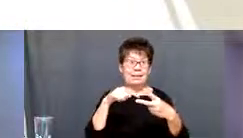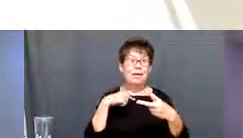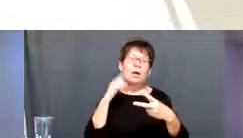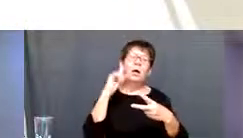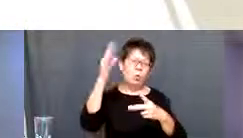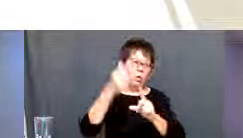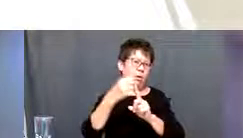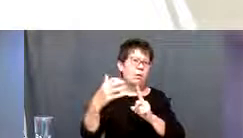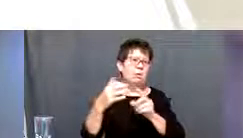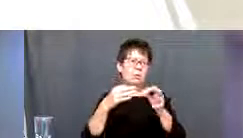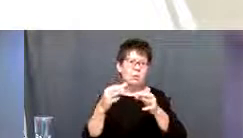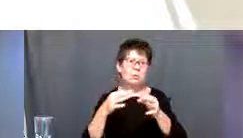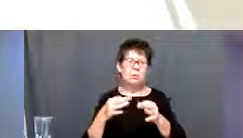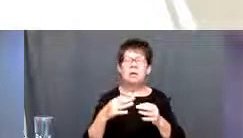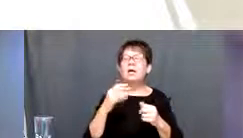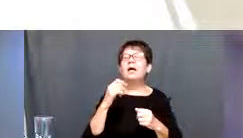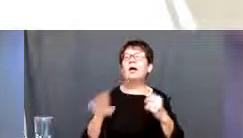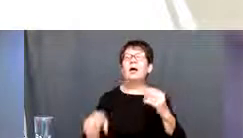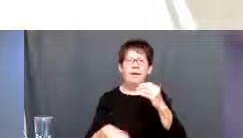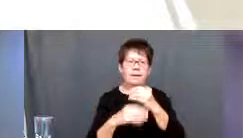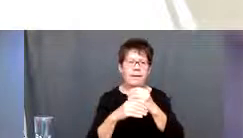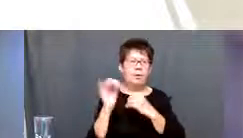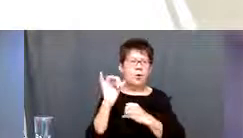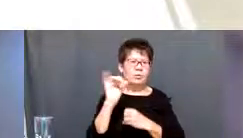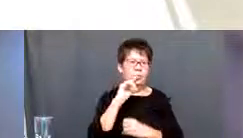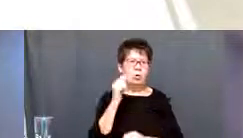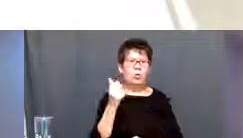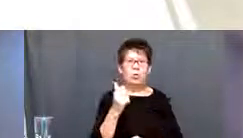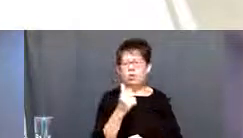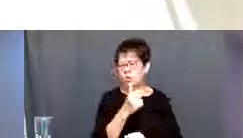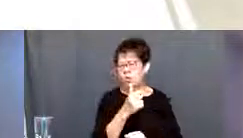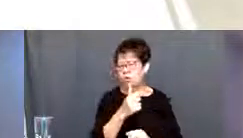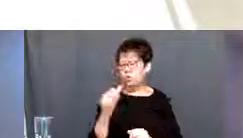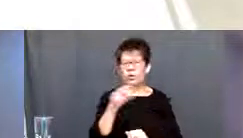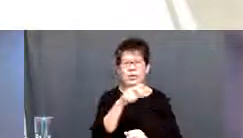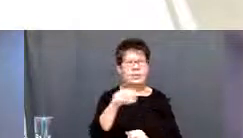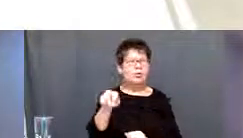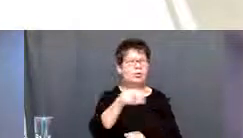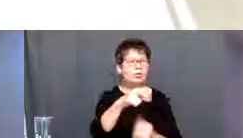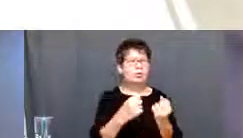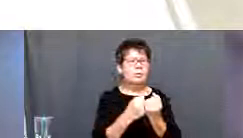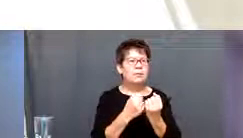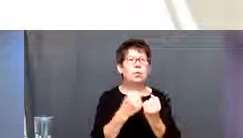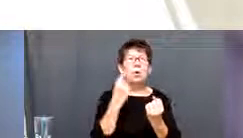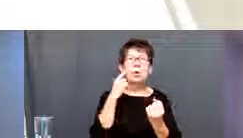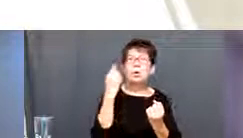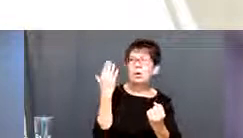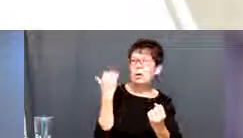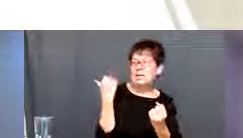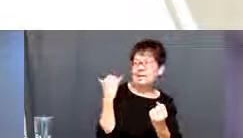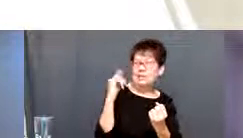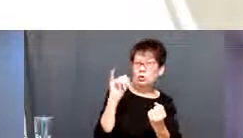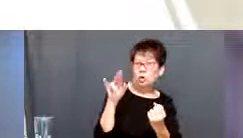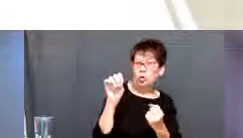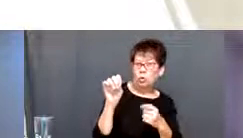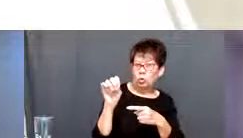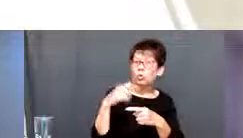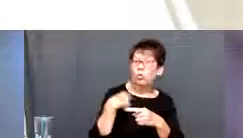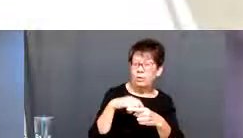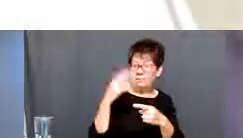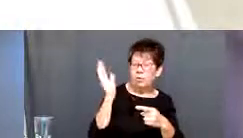talk a lot about transition support. We did give a brief presentation to families back in June about this, and